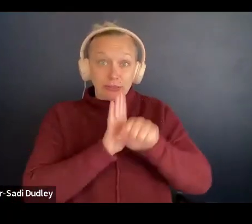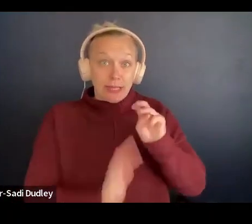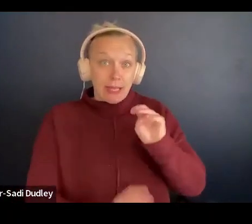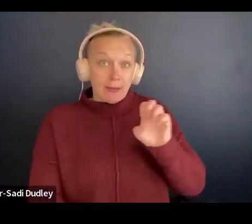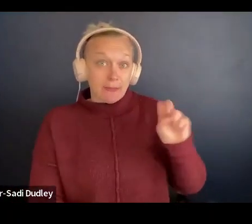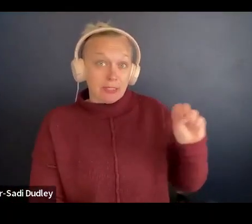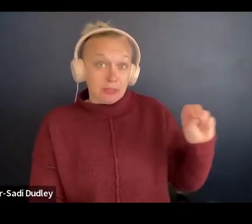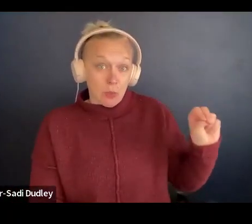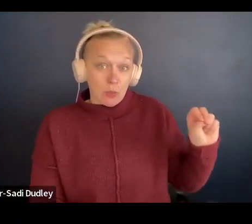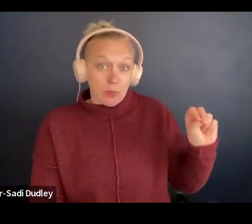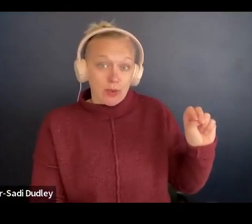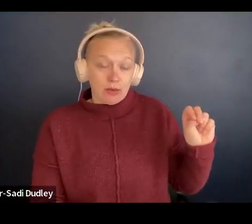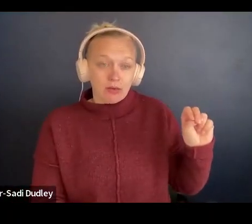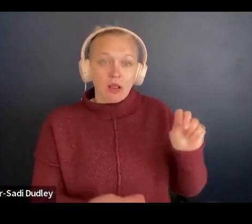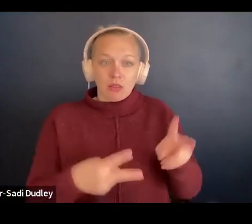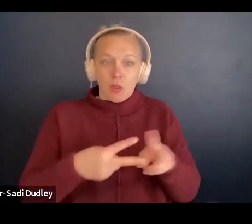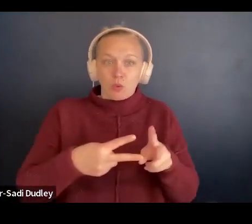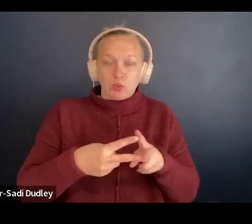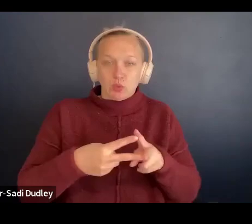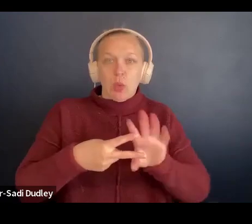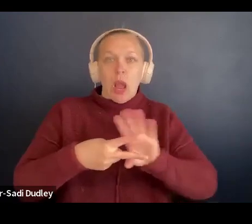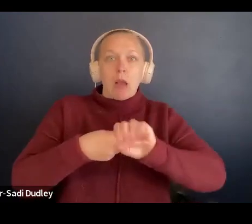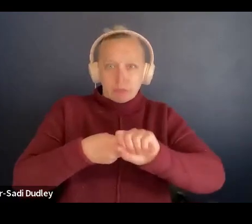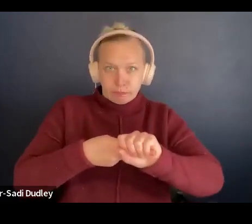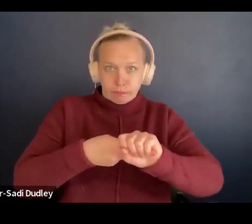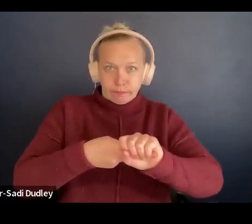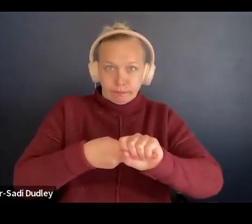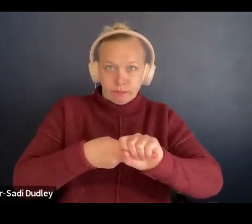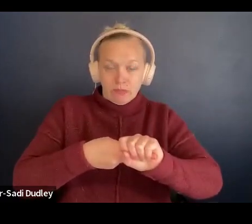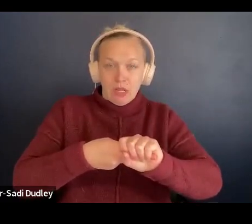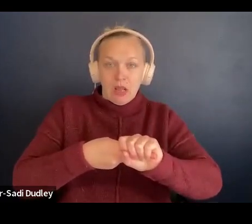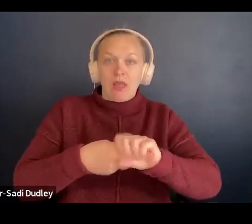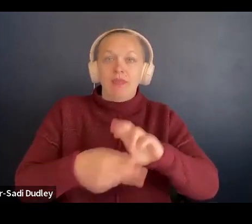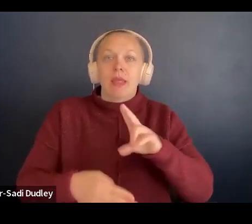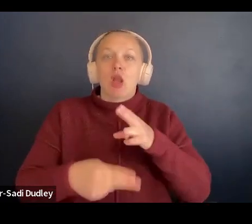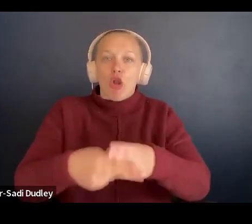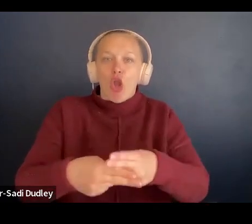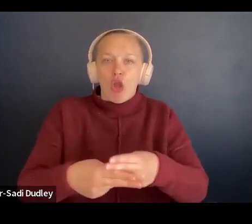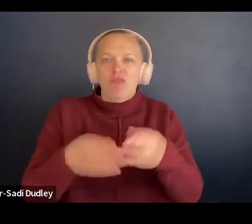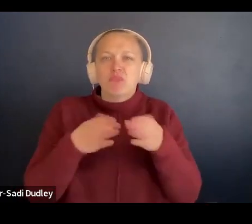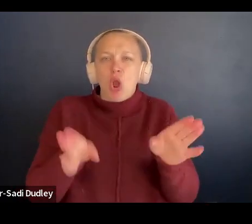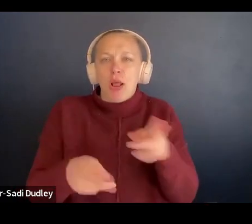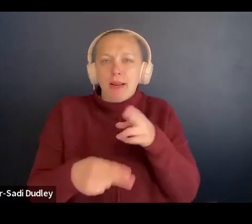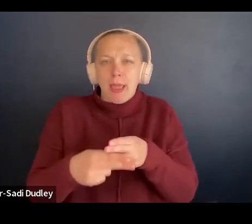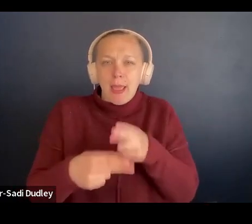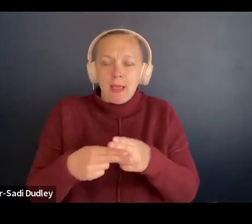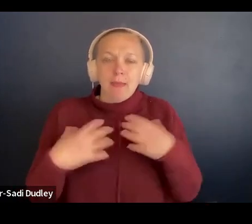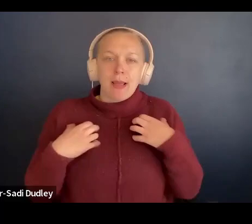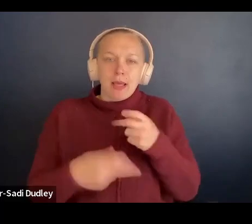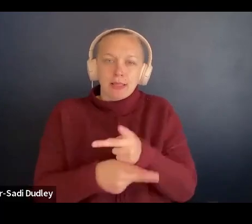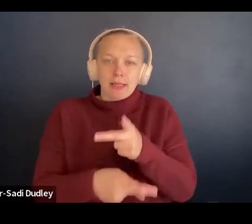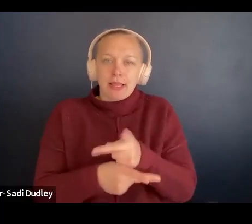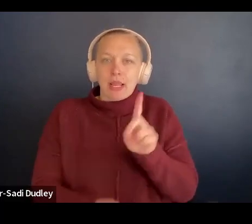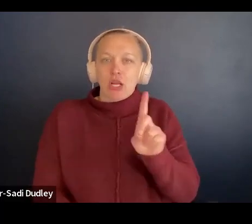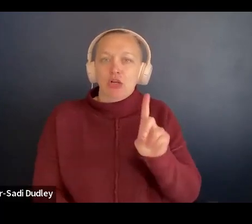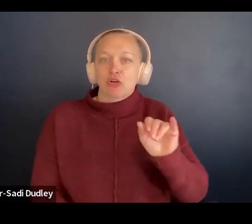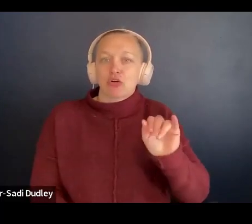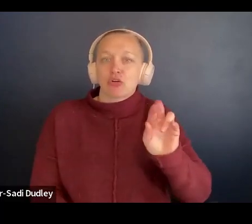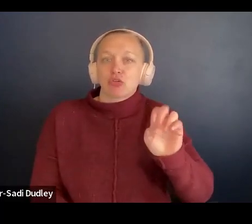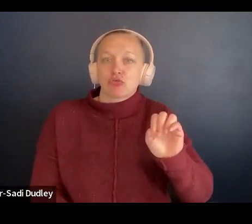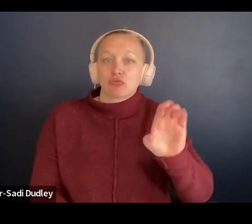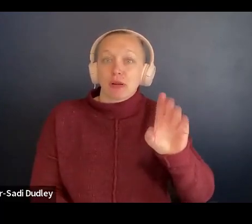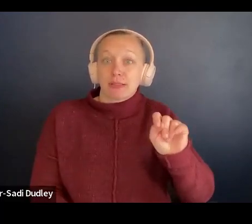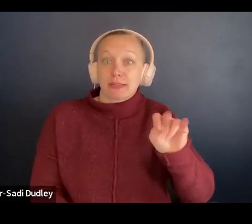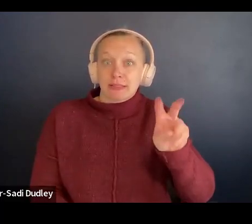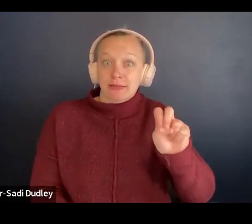for healthcare are combined and called a healthcare directive. So when does a healthcare